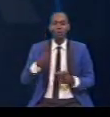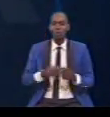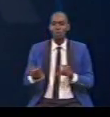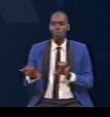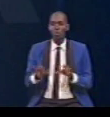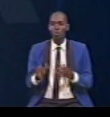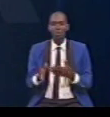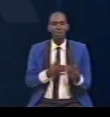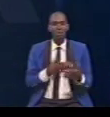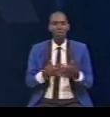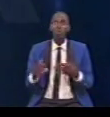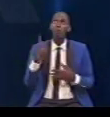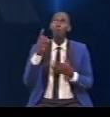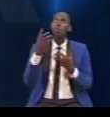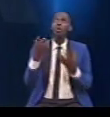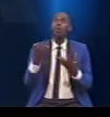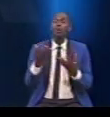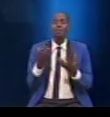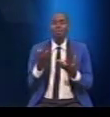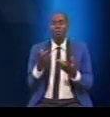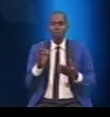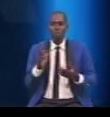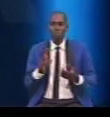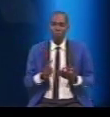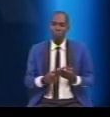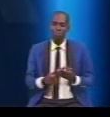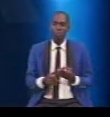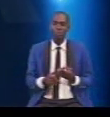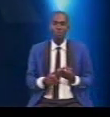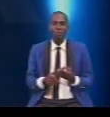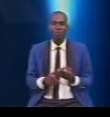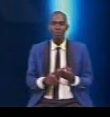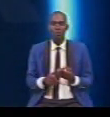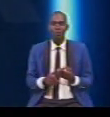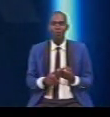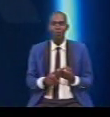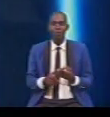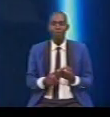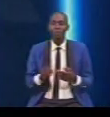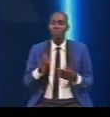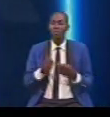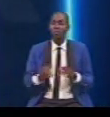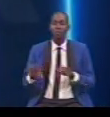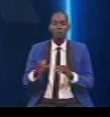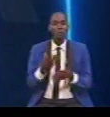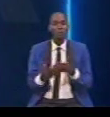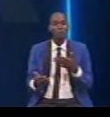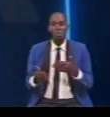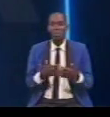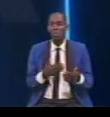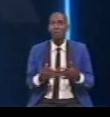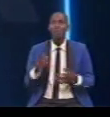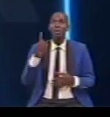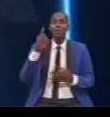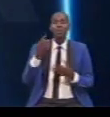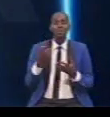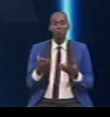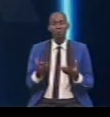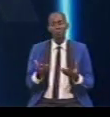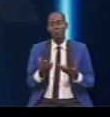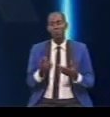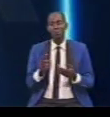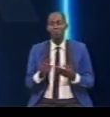to do whatever You want to. To do whatever You want to.